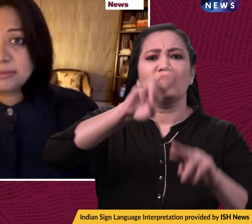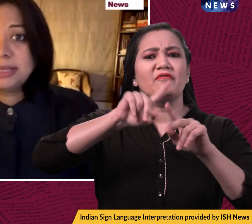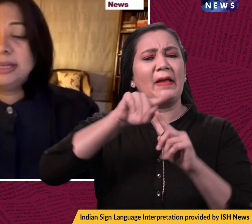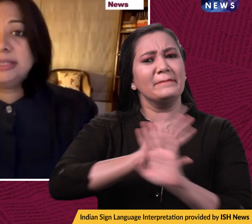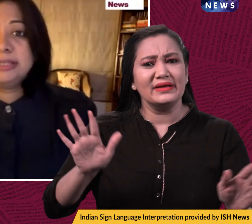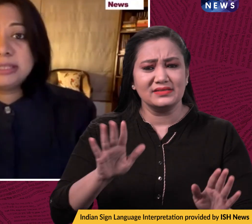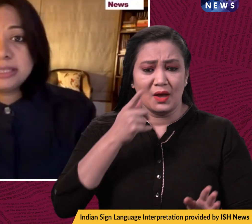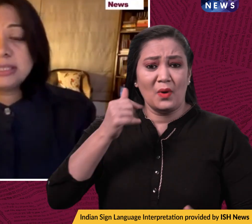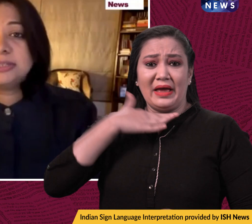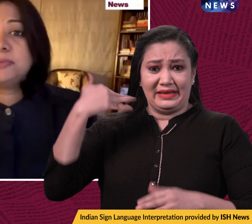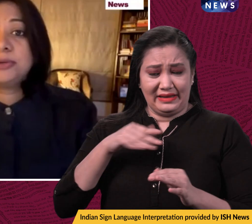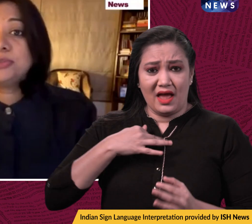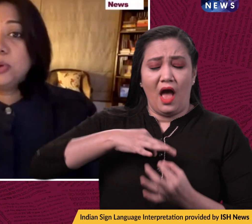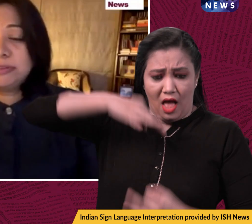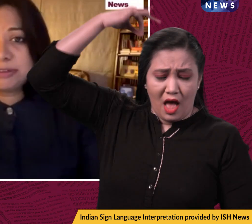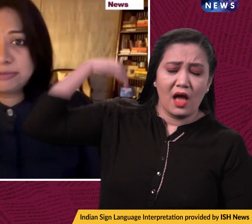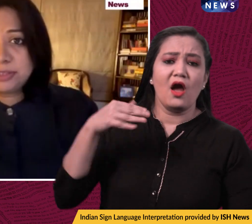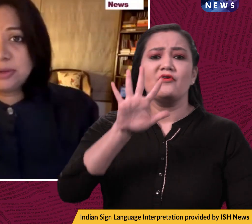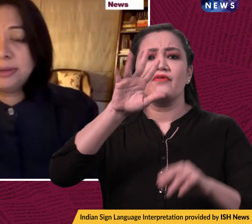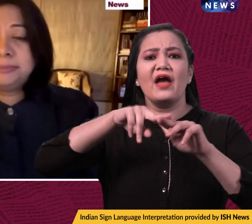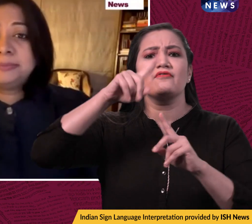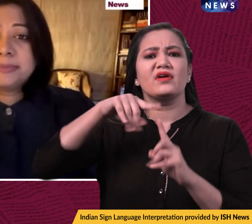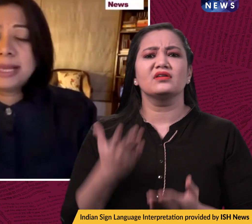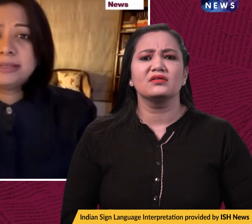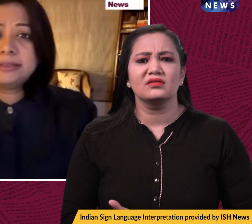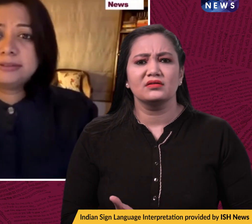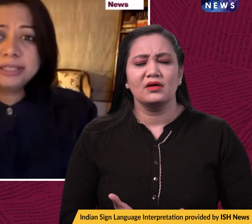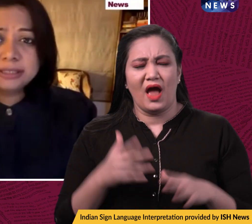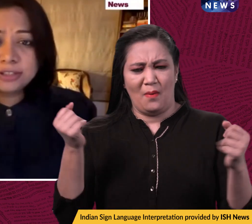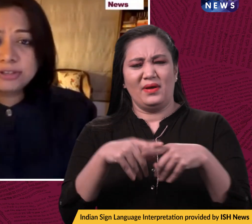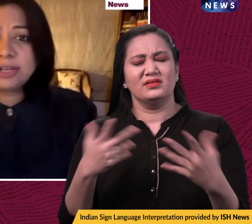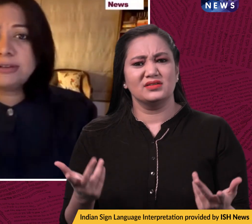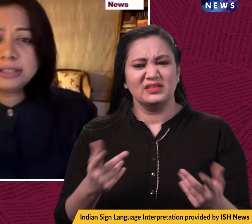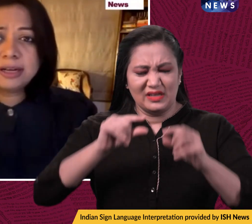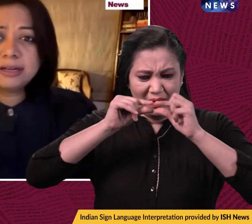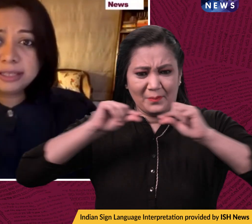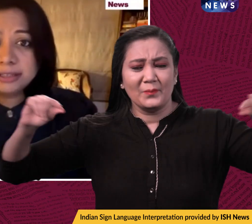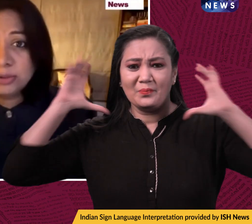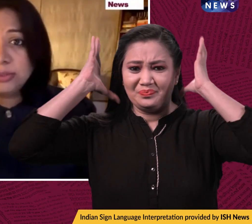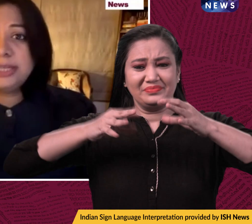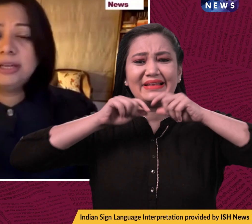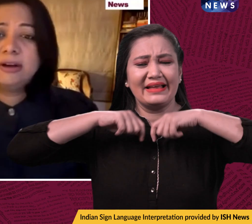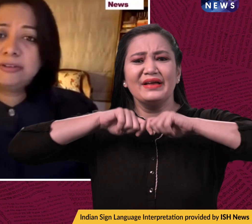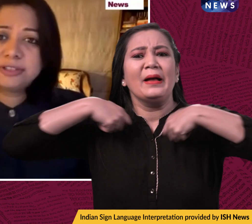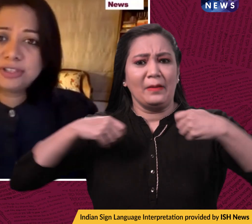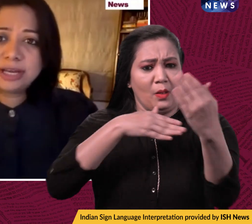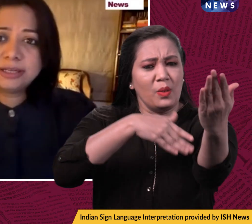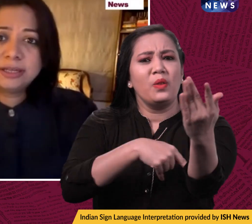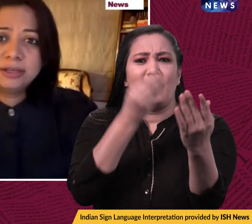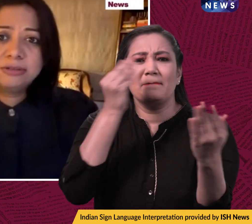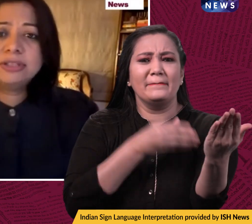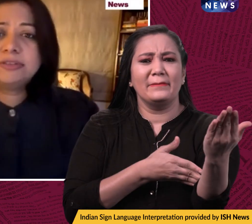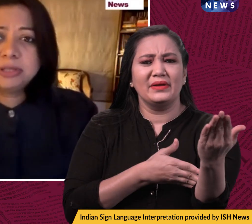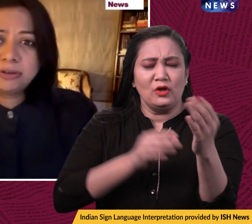the ground. The deceased at this point was over 5 feet tall. And really, the string or the nada in the hoodie of his